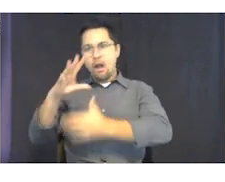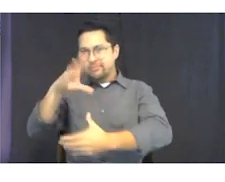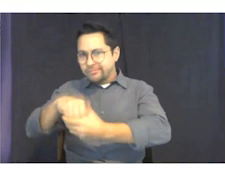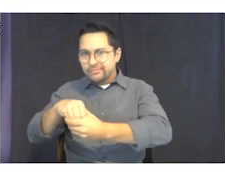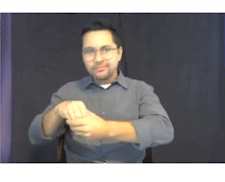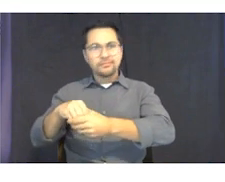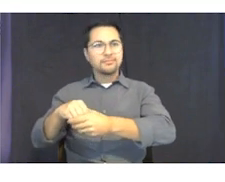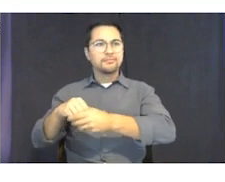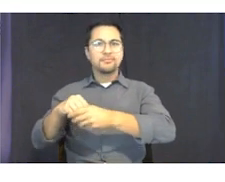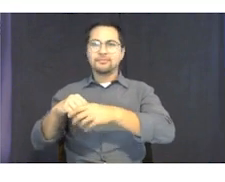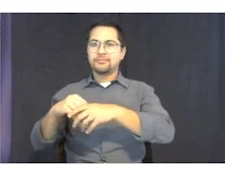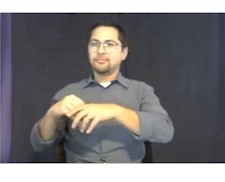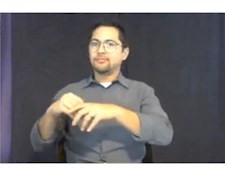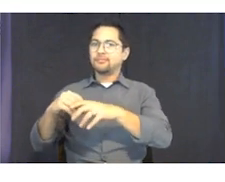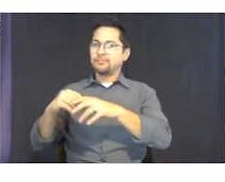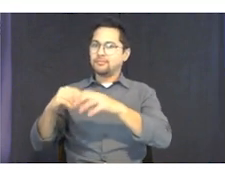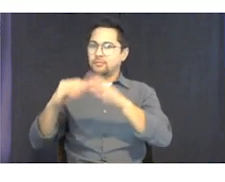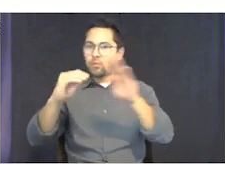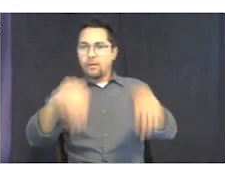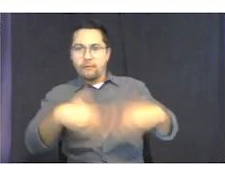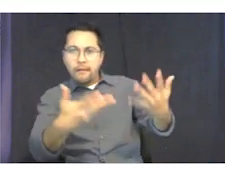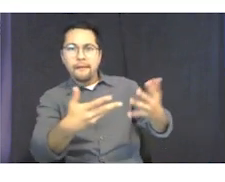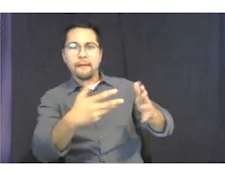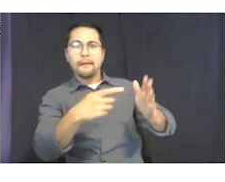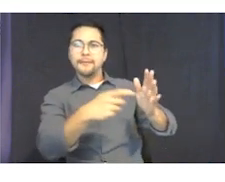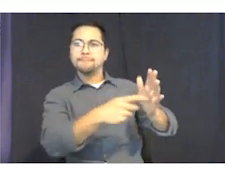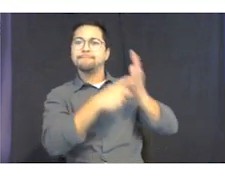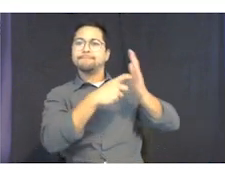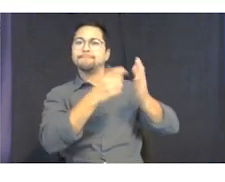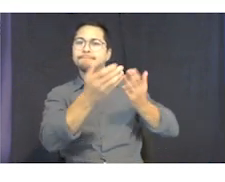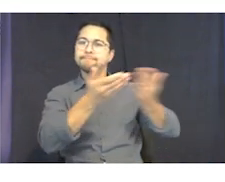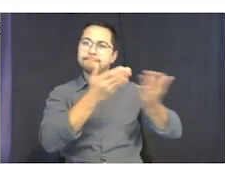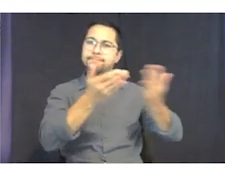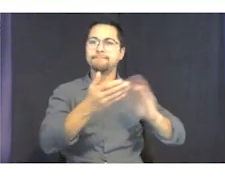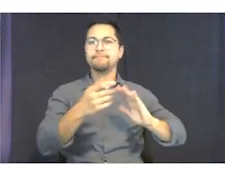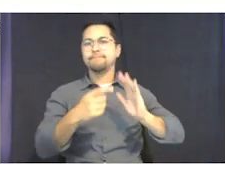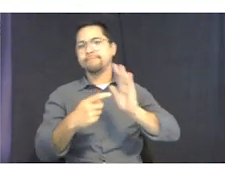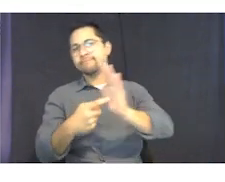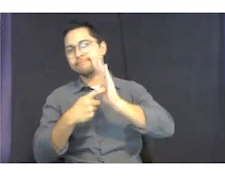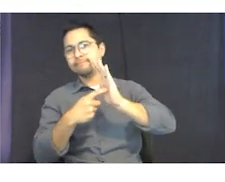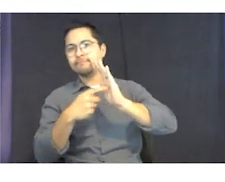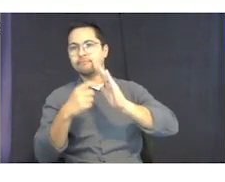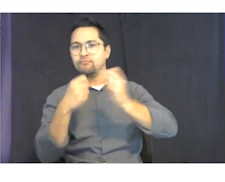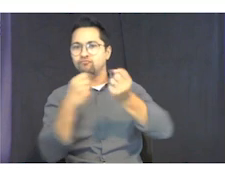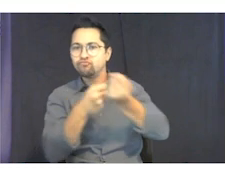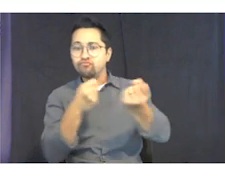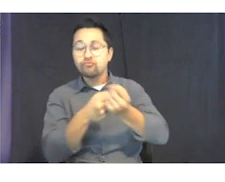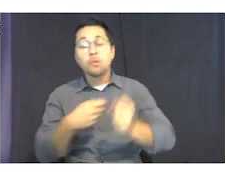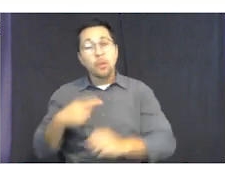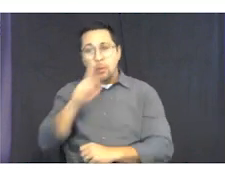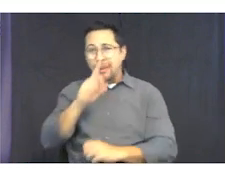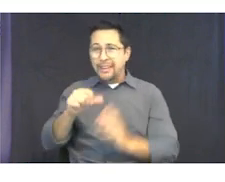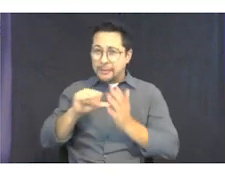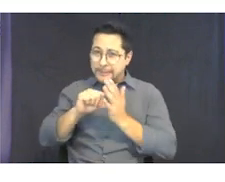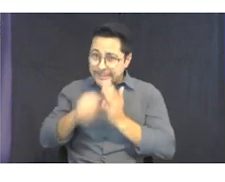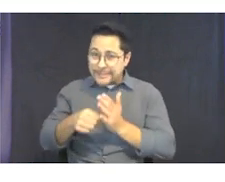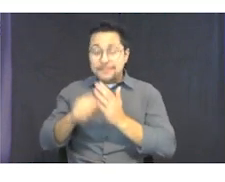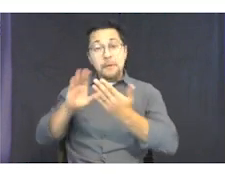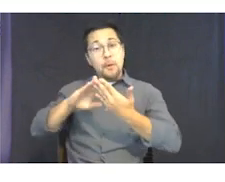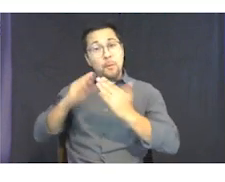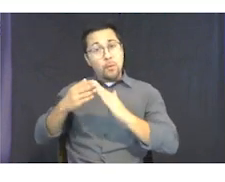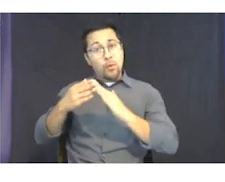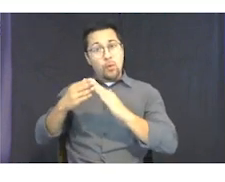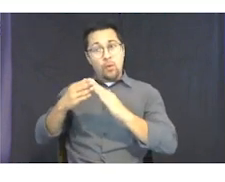and providing these necessary services and supports. We stress community-based